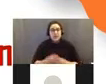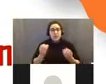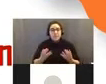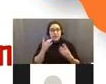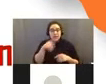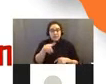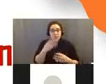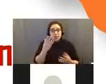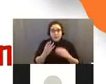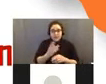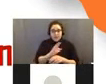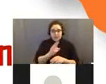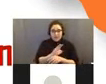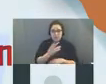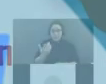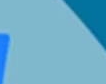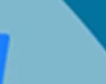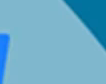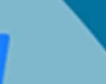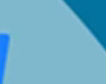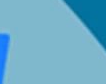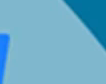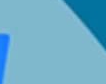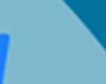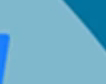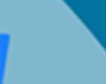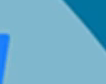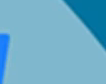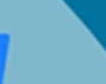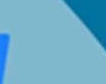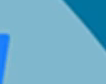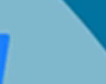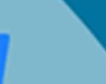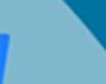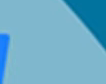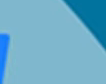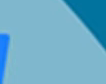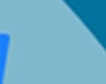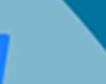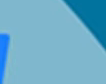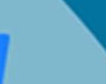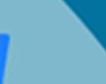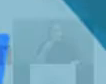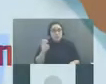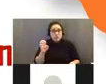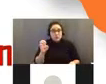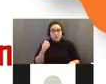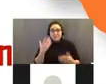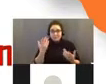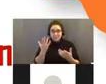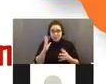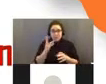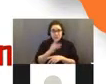been using or use a solution called TechSoup, and that's something that we have used in the past to get great